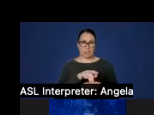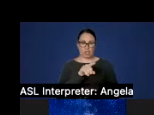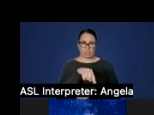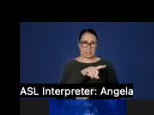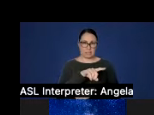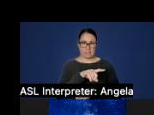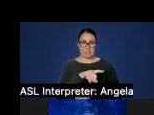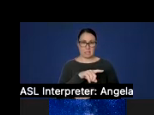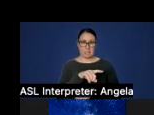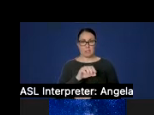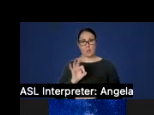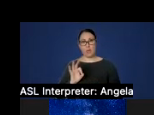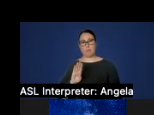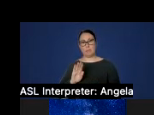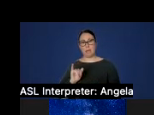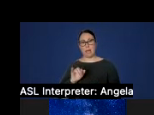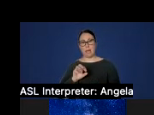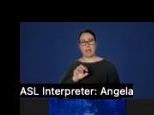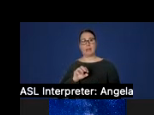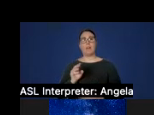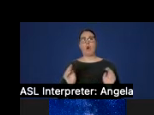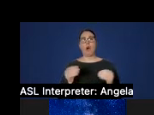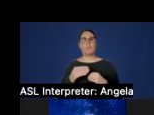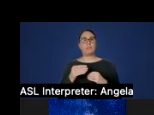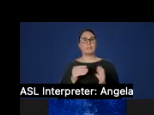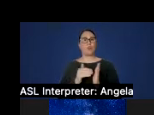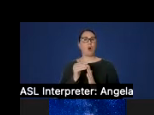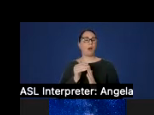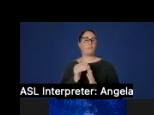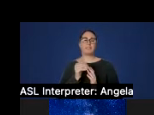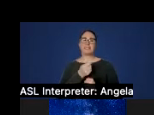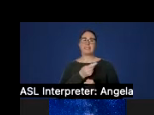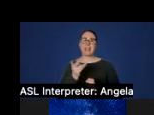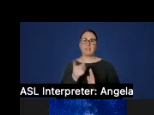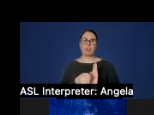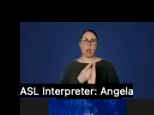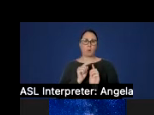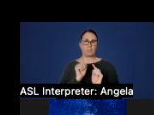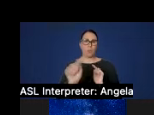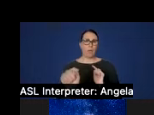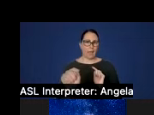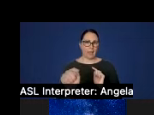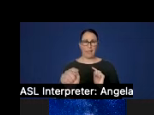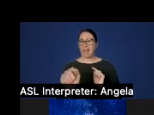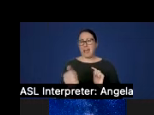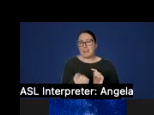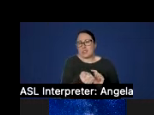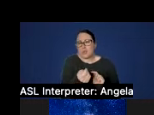FBI field offices are often located hours away, and there are simply too few agents to meet the